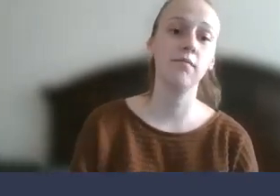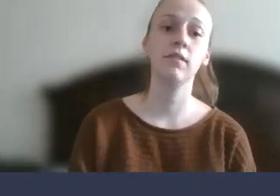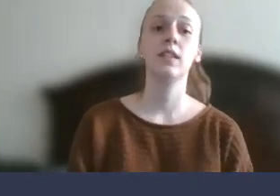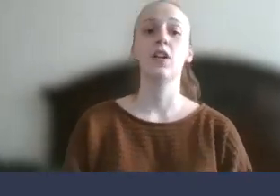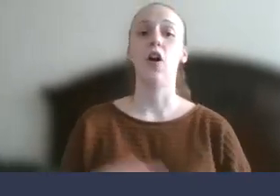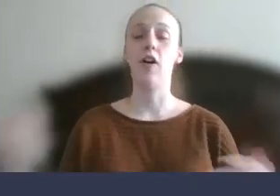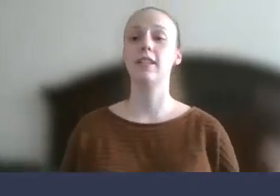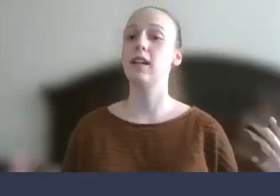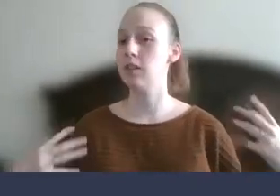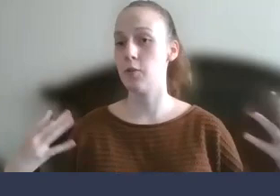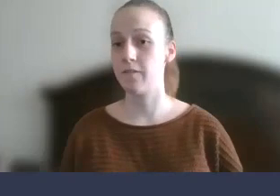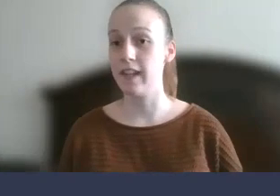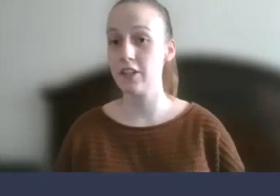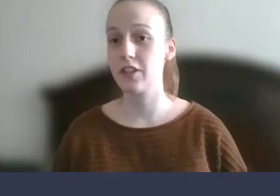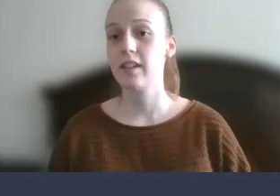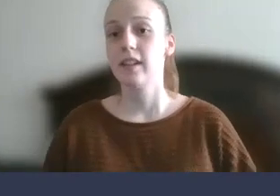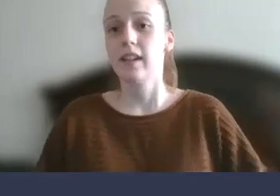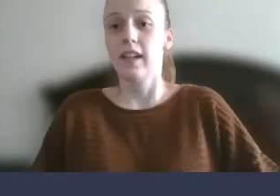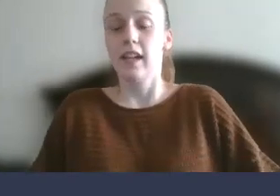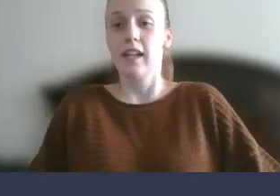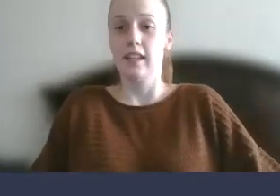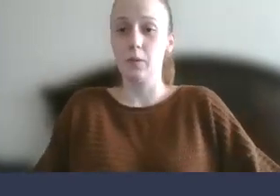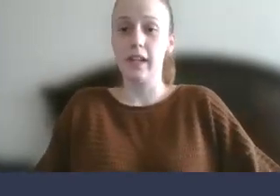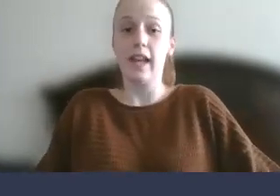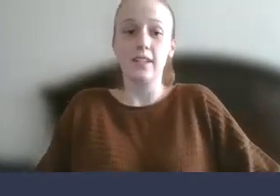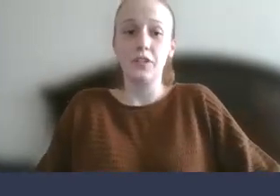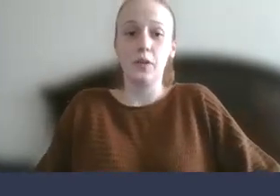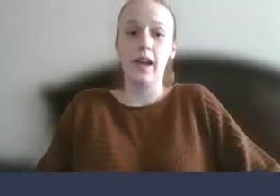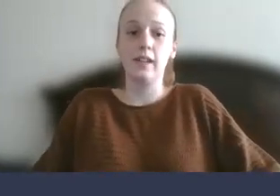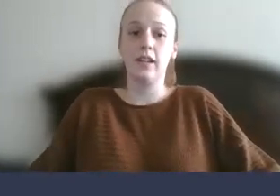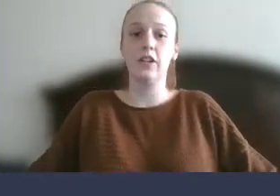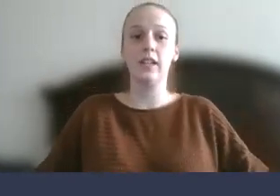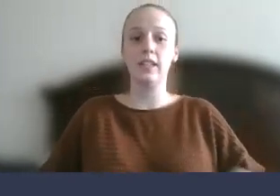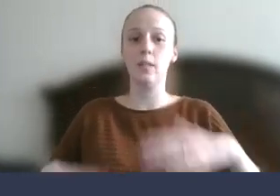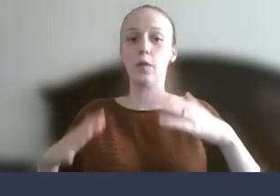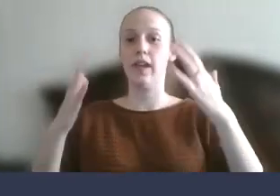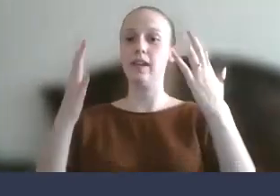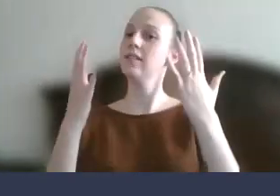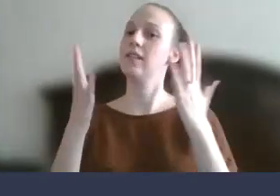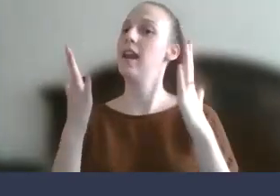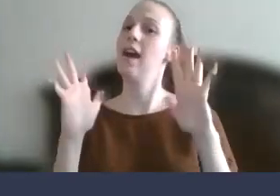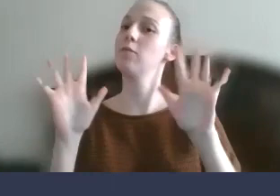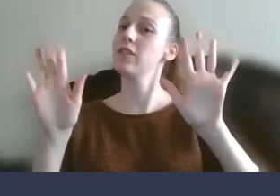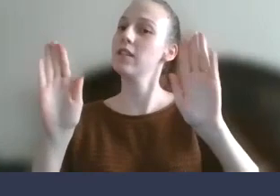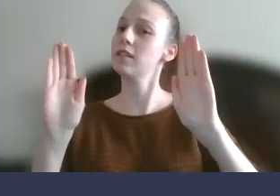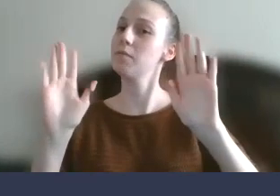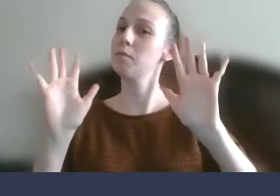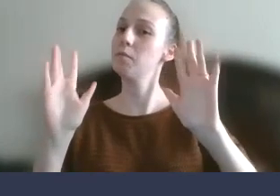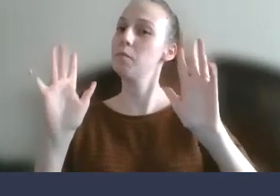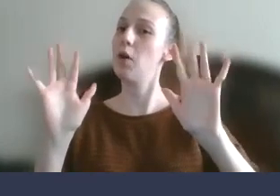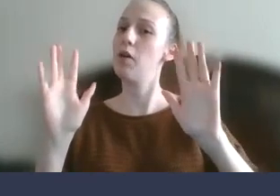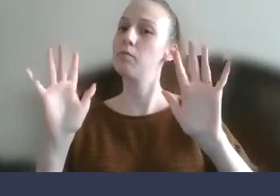Next one, all done or finished. This one again is a two-hand. You're gonna take both hands and kind of have them just in